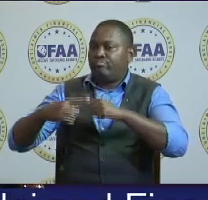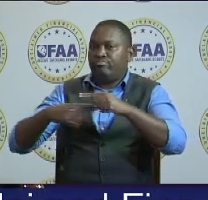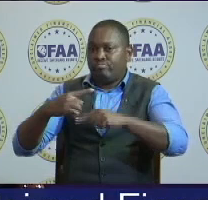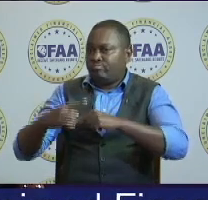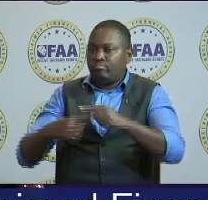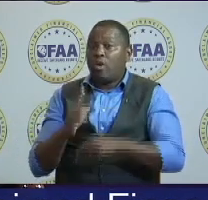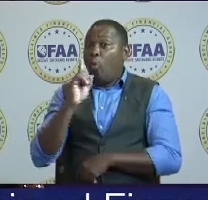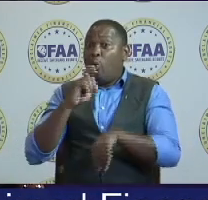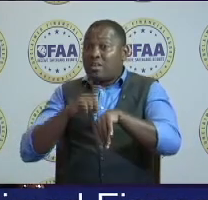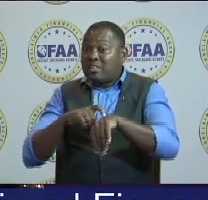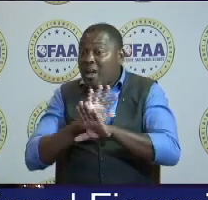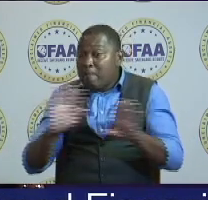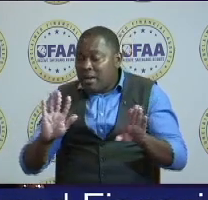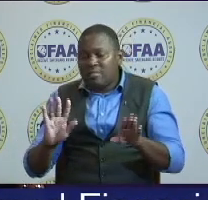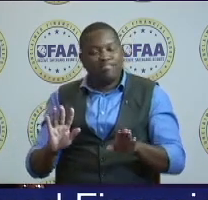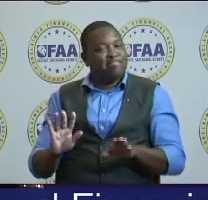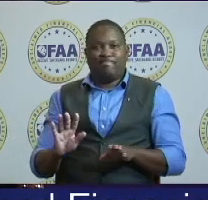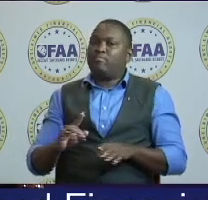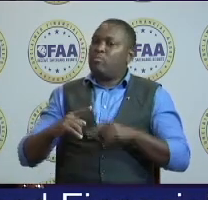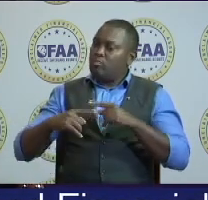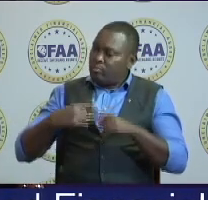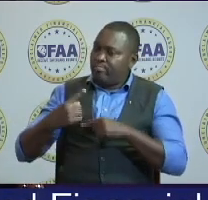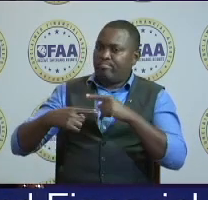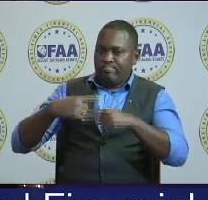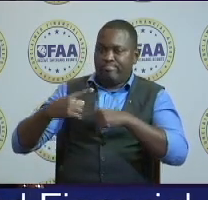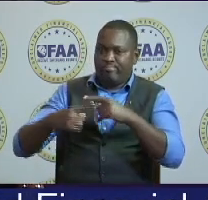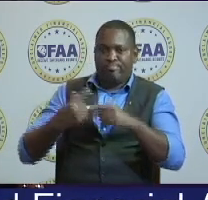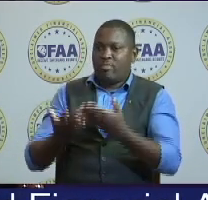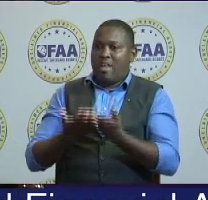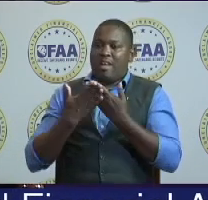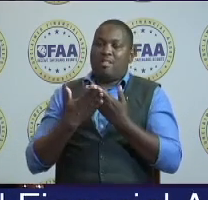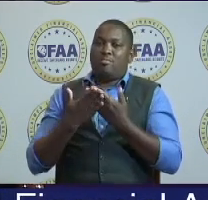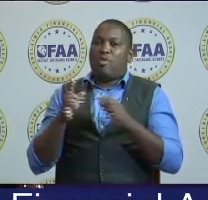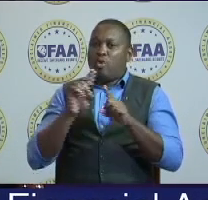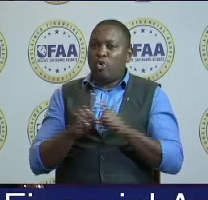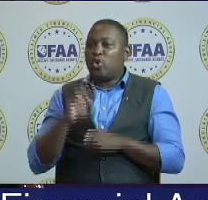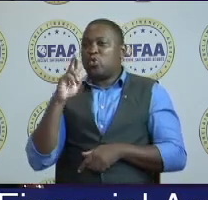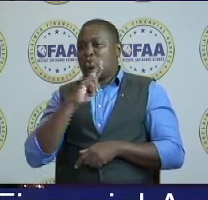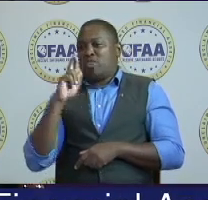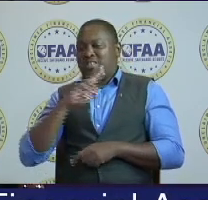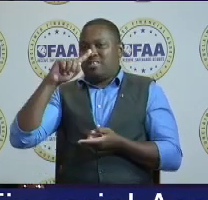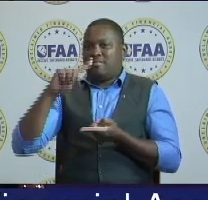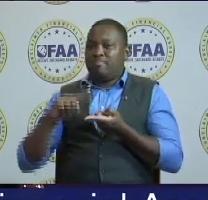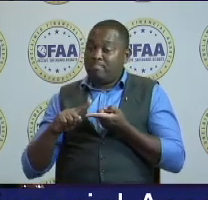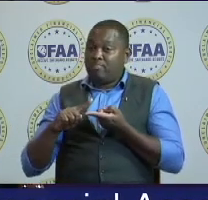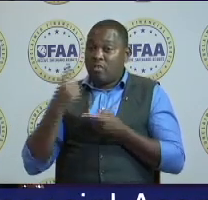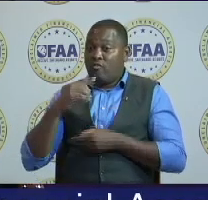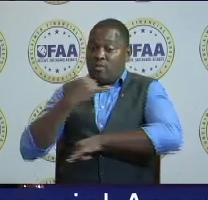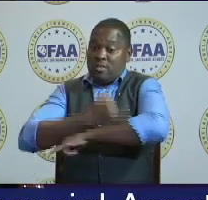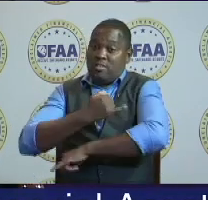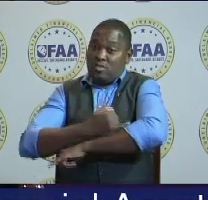opposed to making it an event. It's more beneficial and less riskier to the institution in terms of